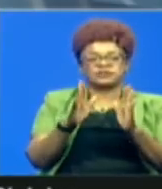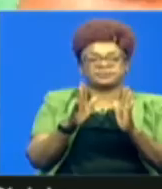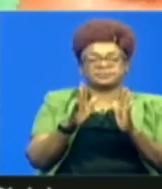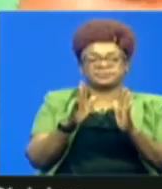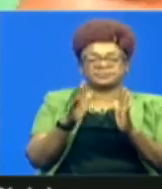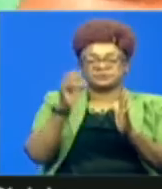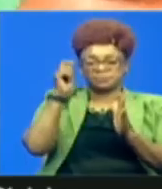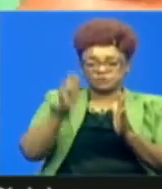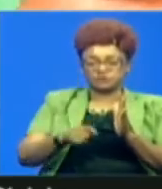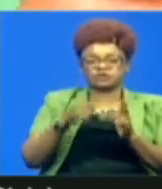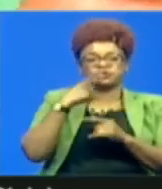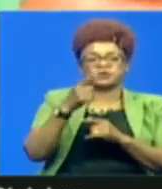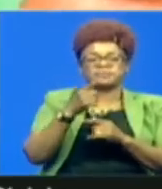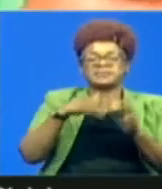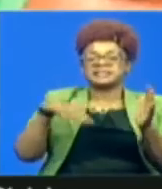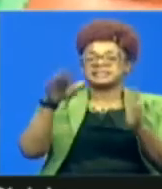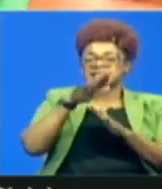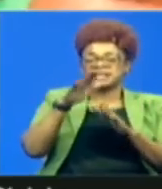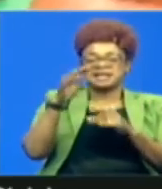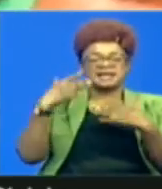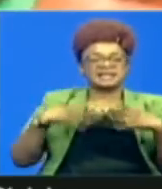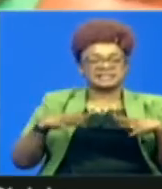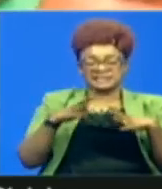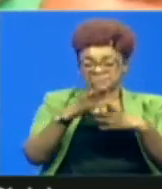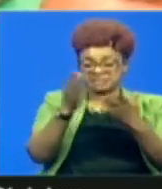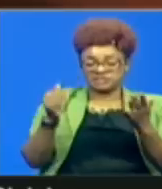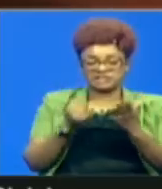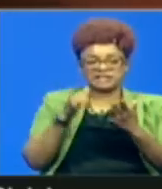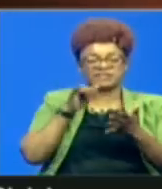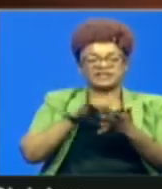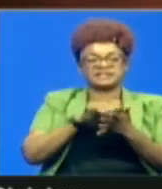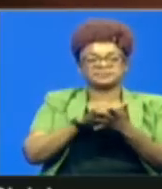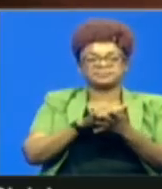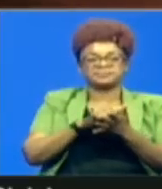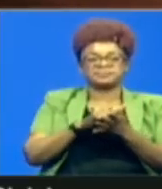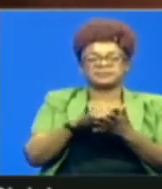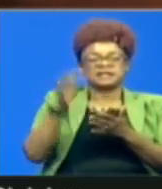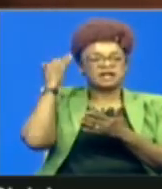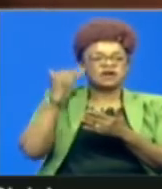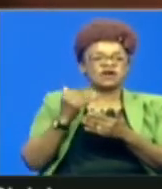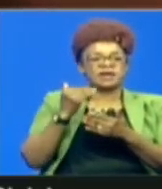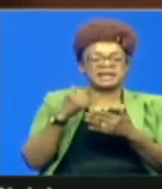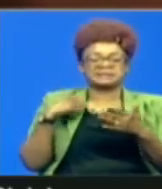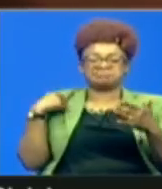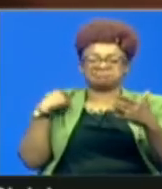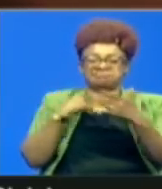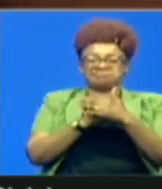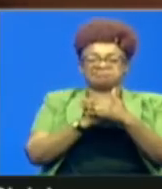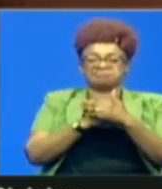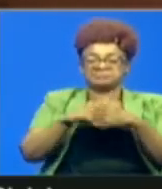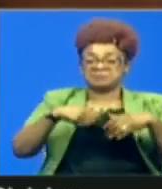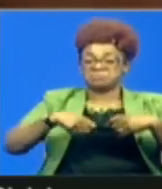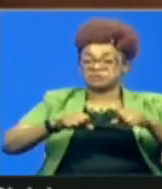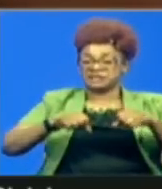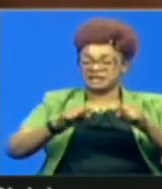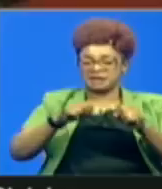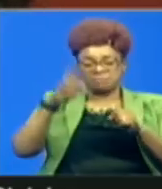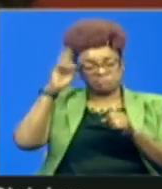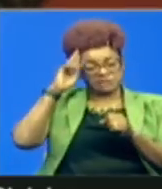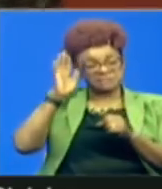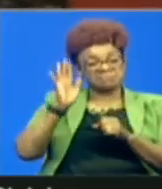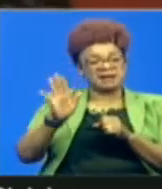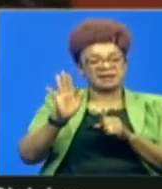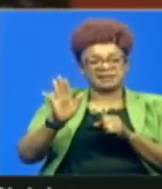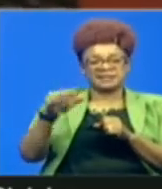prosecution told senior resident magistrate Ellen Riani that the city lawyer hit a motorcycle belonging to police constable